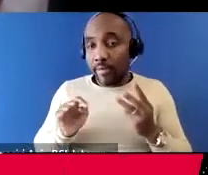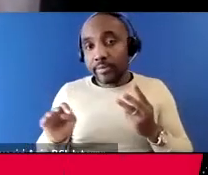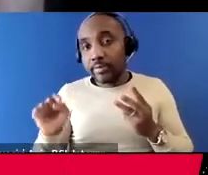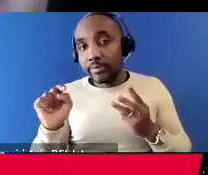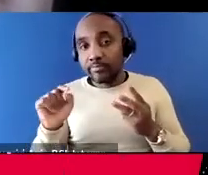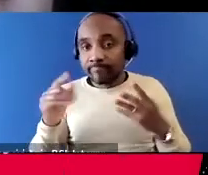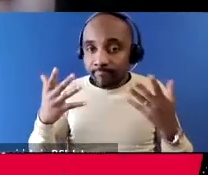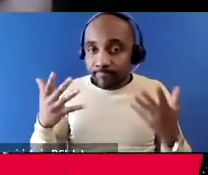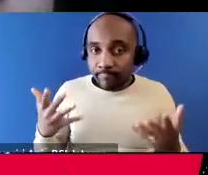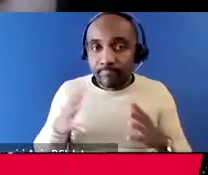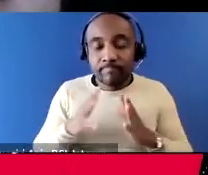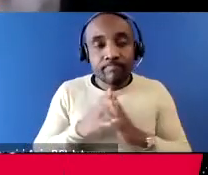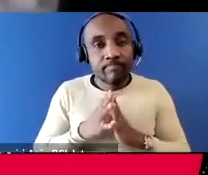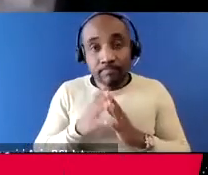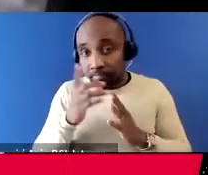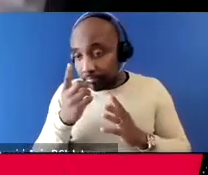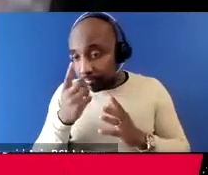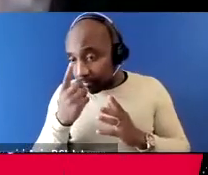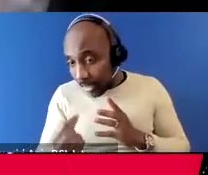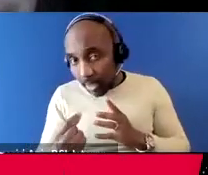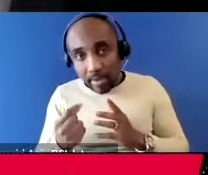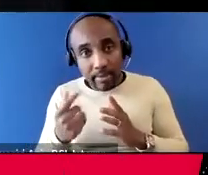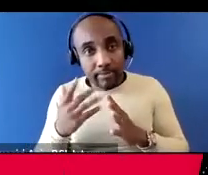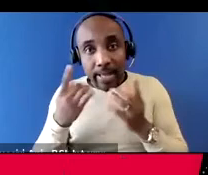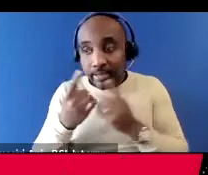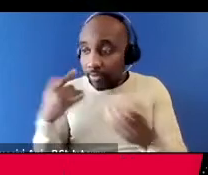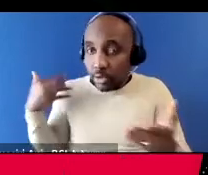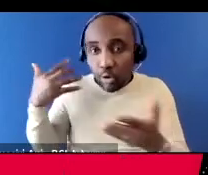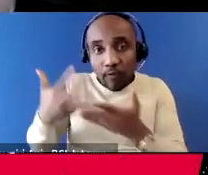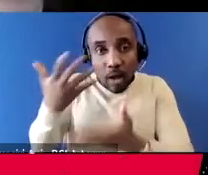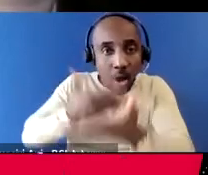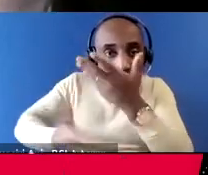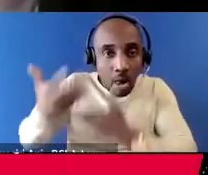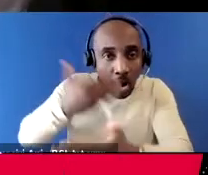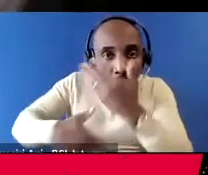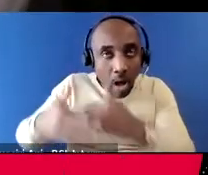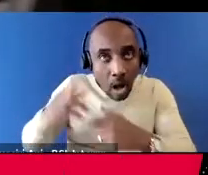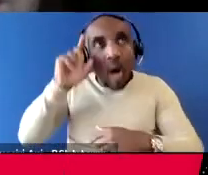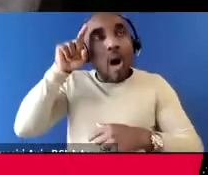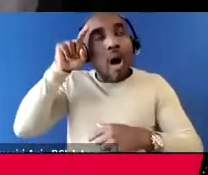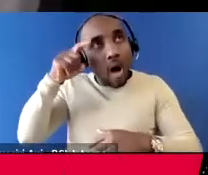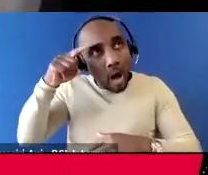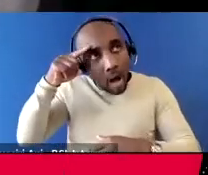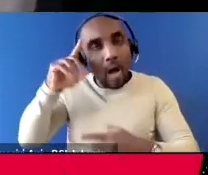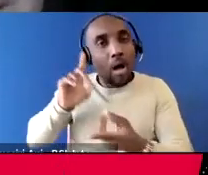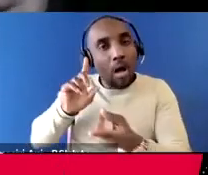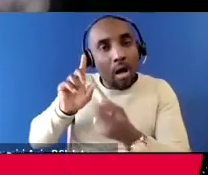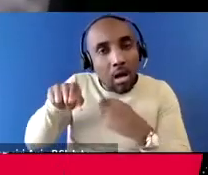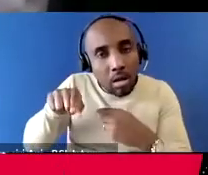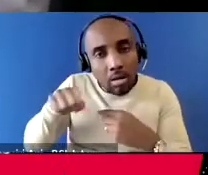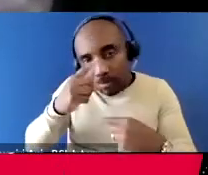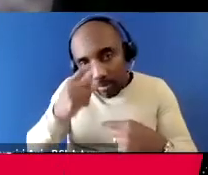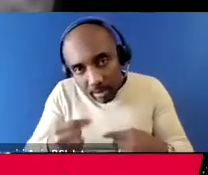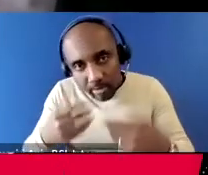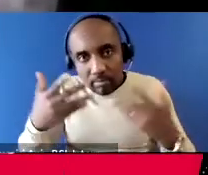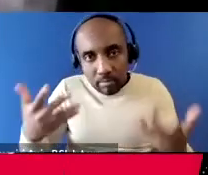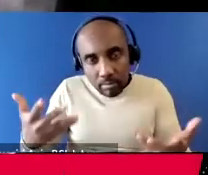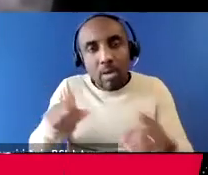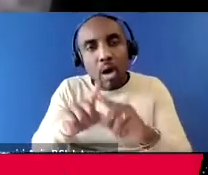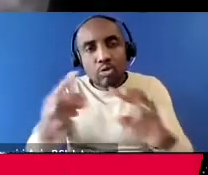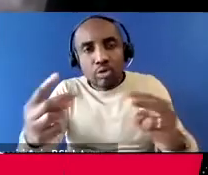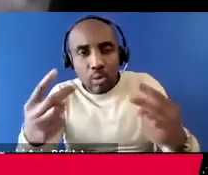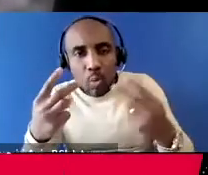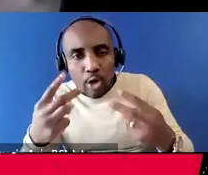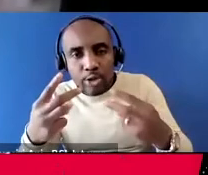pick up on or respond to anything you've heard. And in the meantime, also to encourage everyone with us today